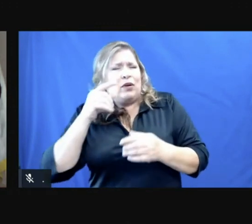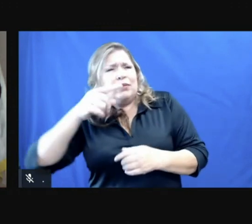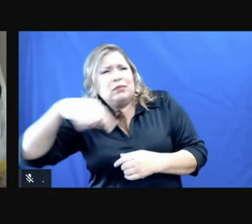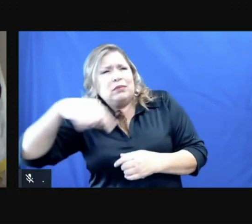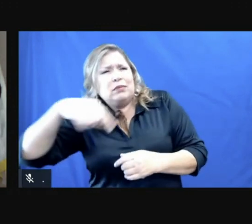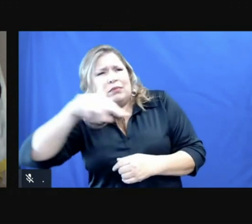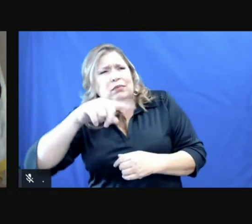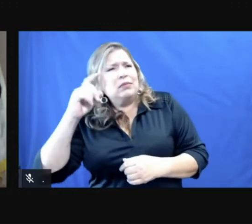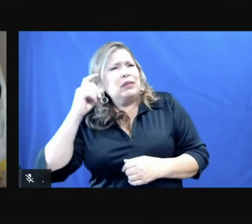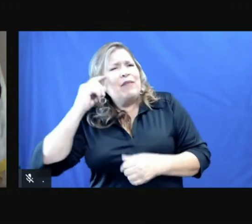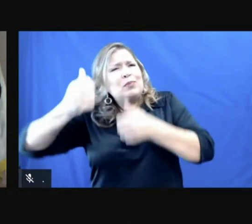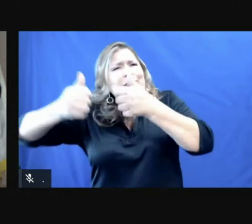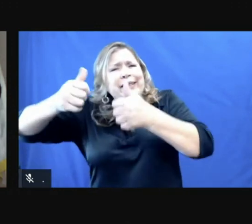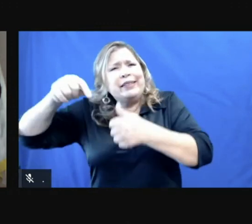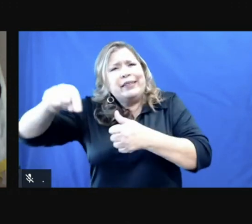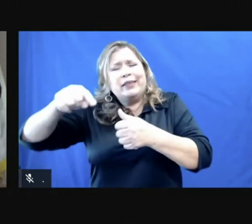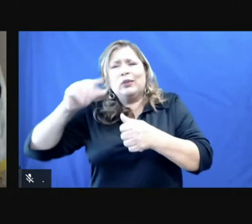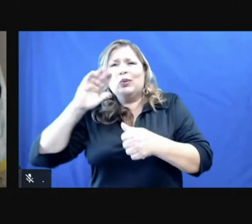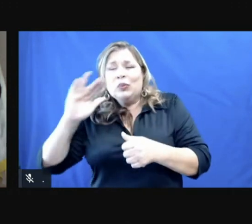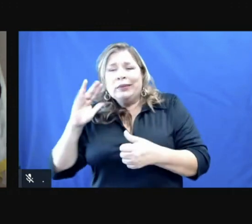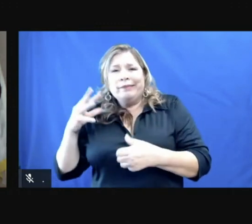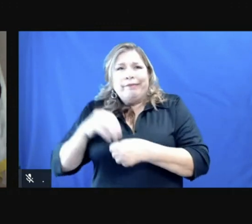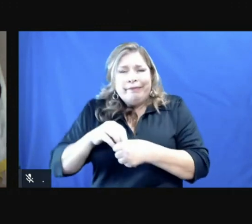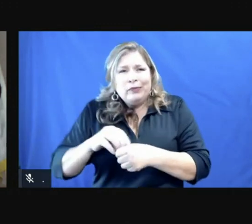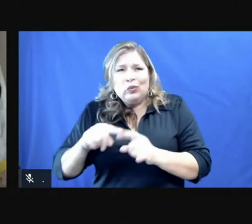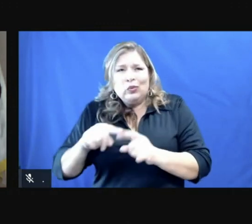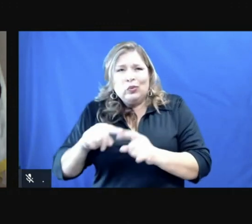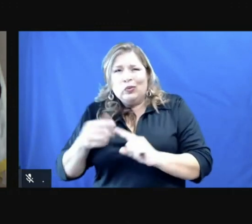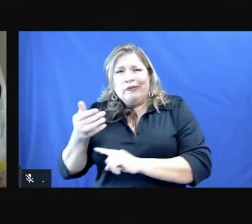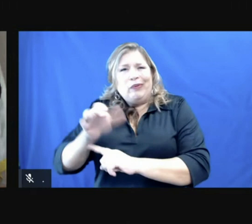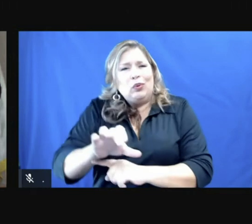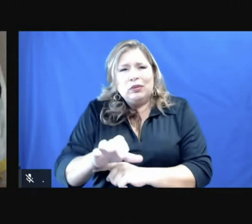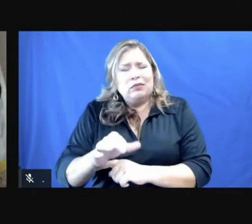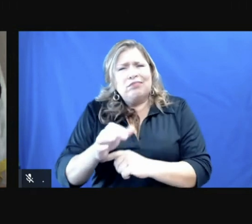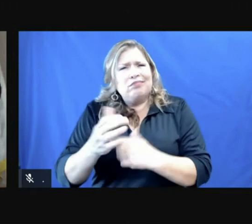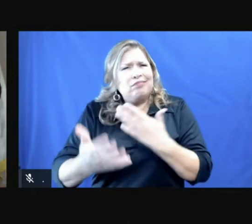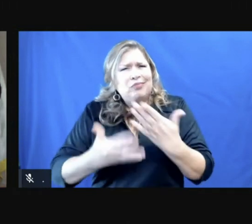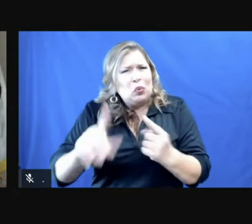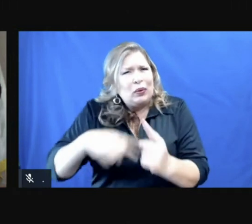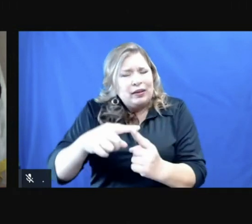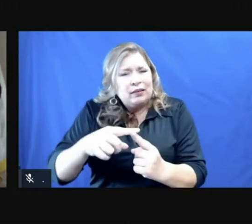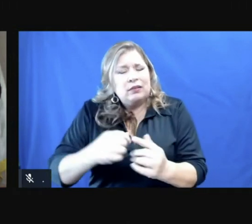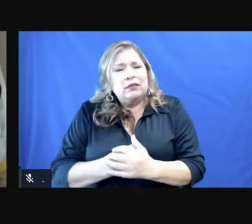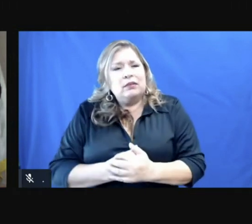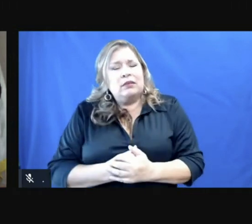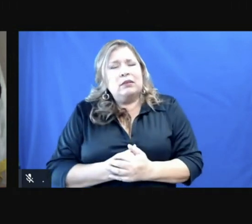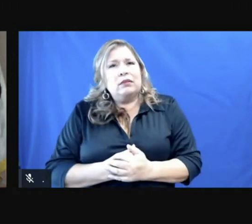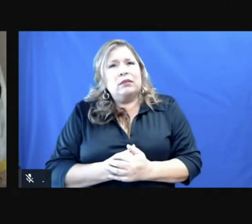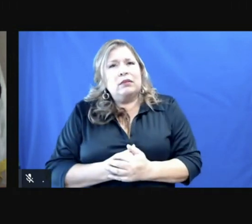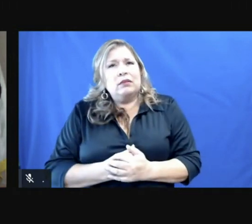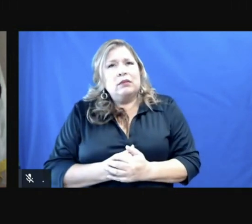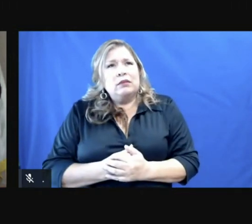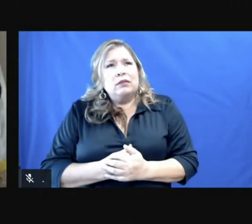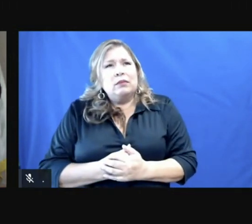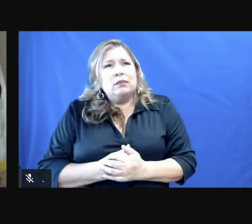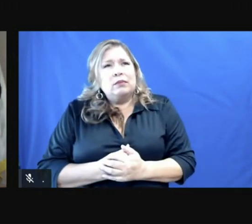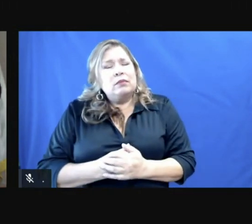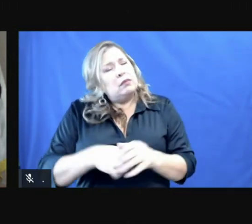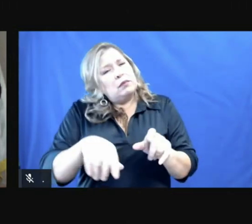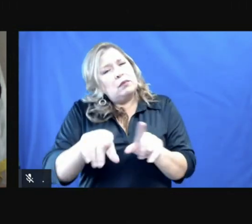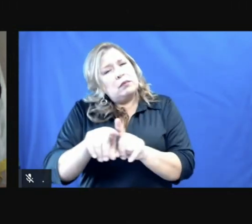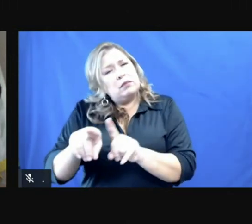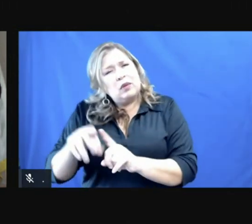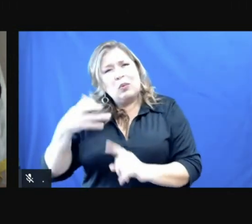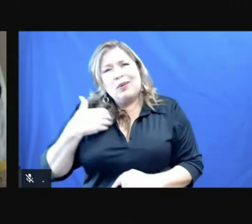in and start enforcing this order? And also, I'm wondering if you can clarify how this